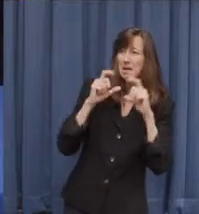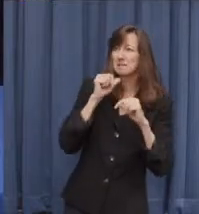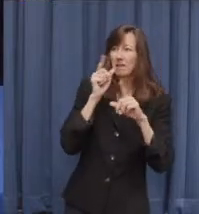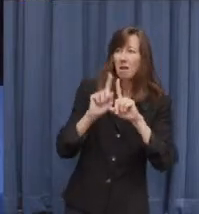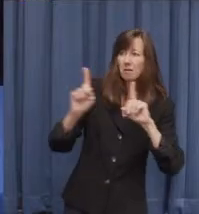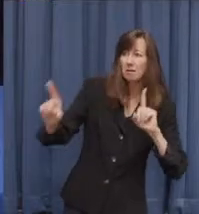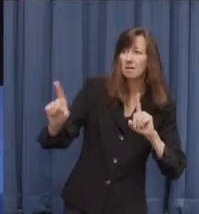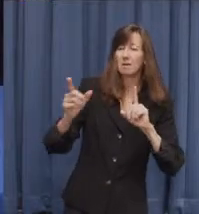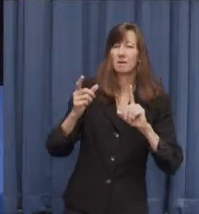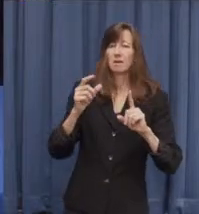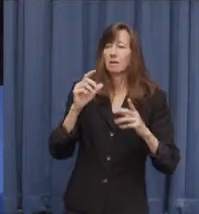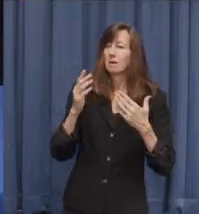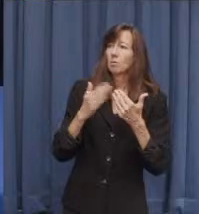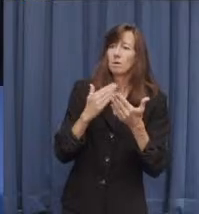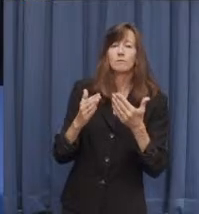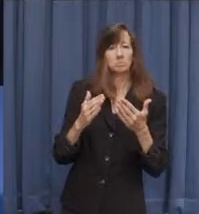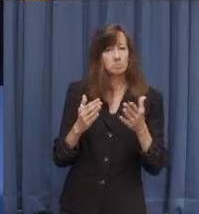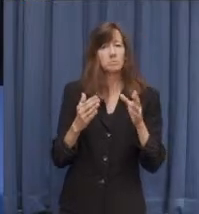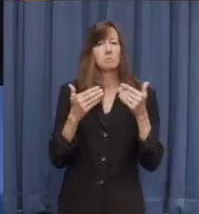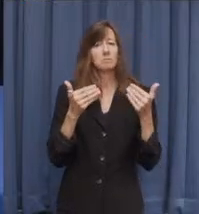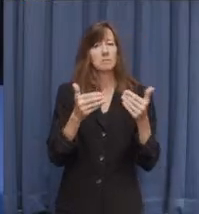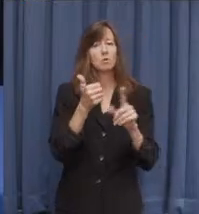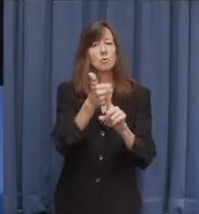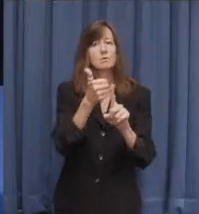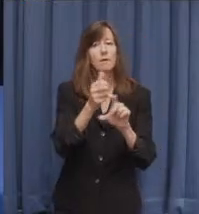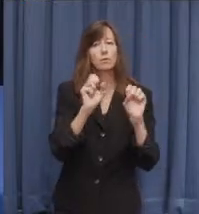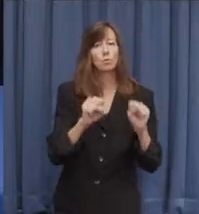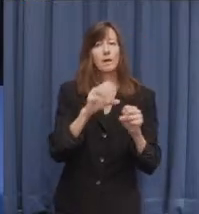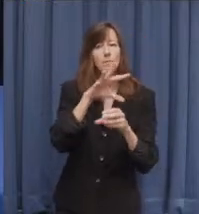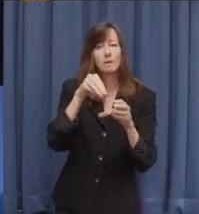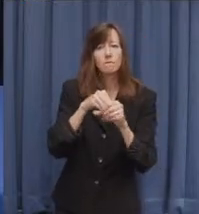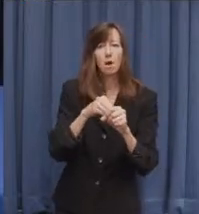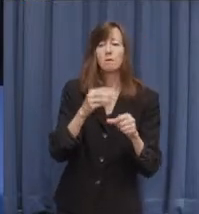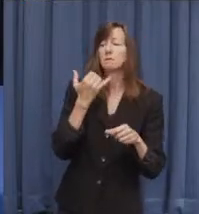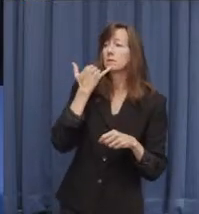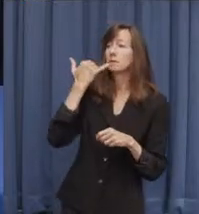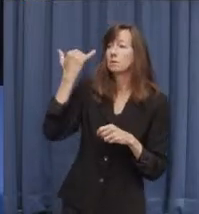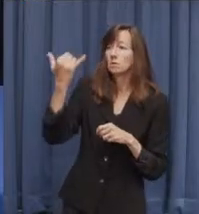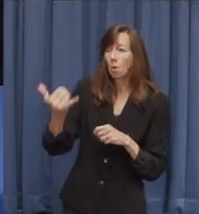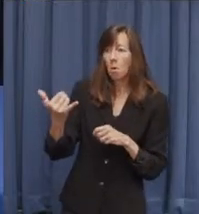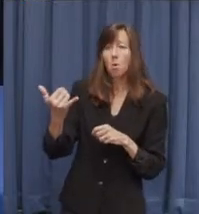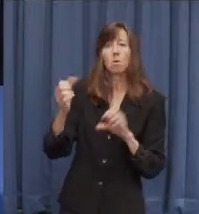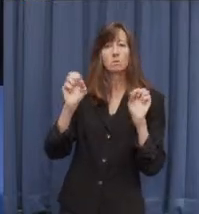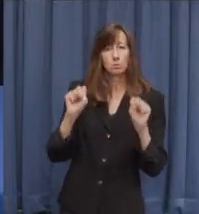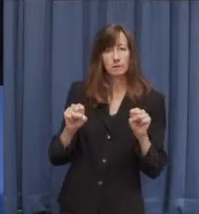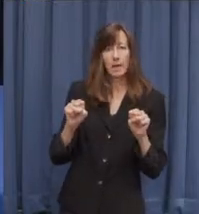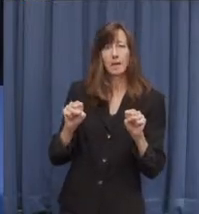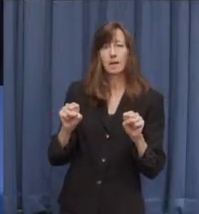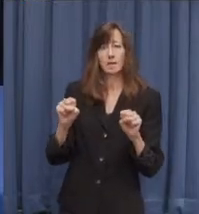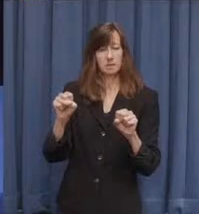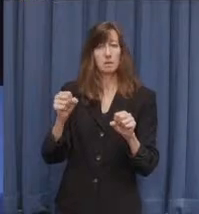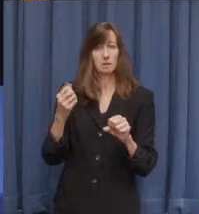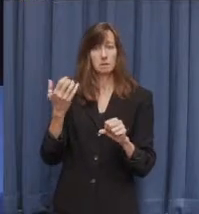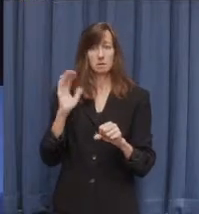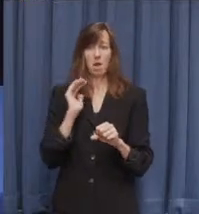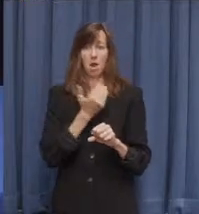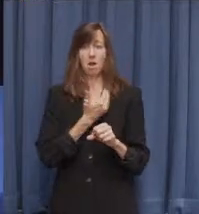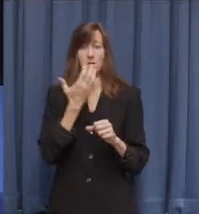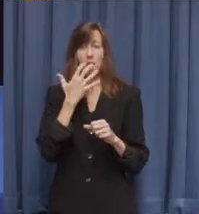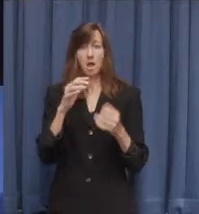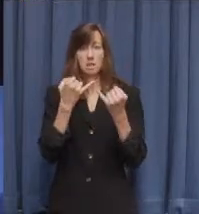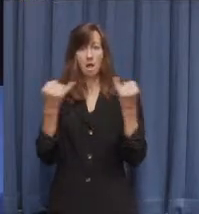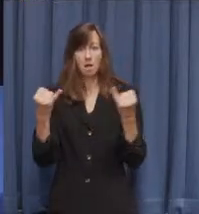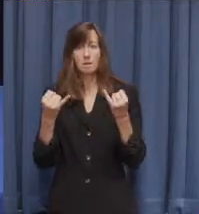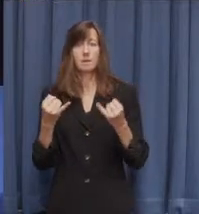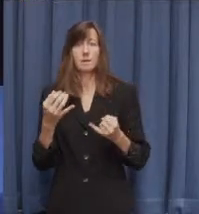us a call, and we're happy to get engaged. But please ensure that though you and those around